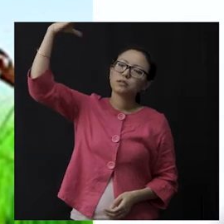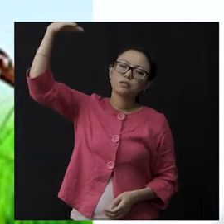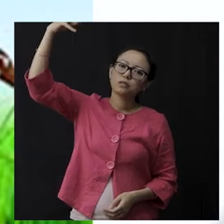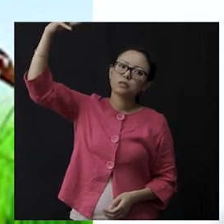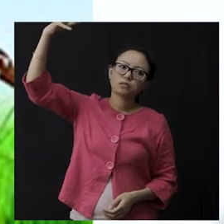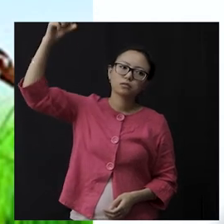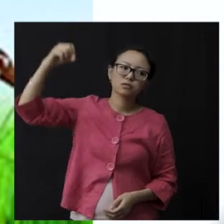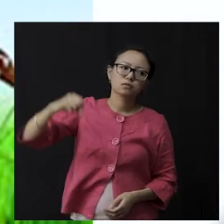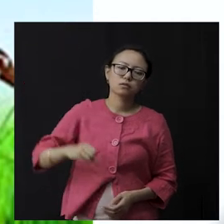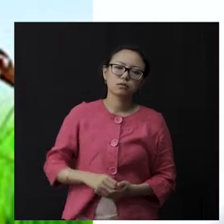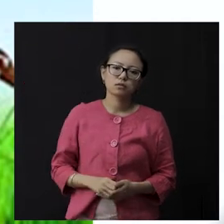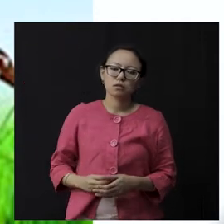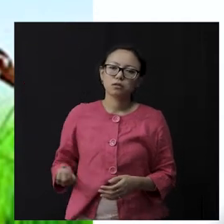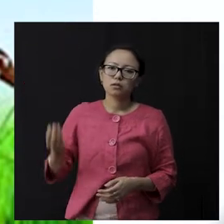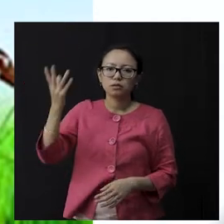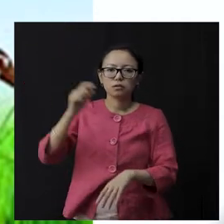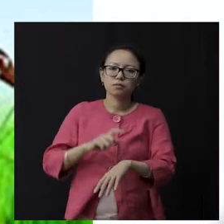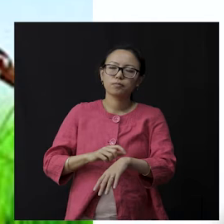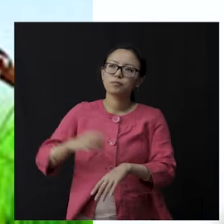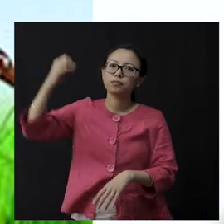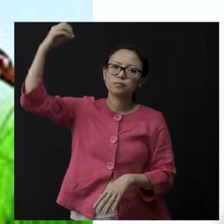in the sky during the day.